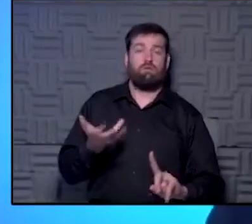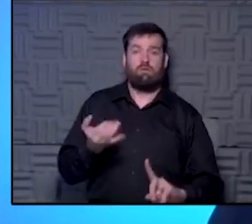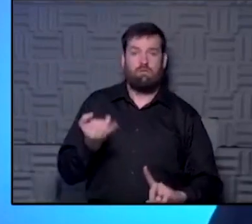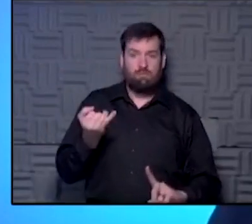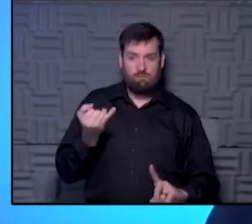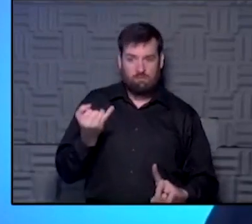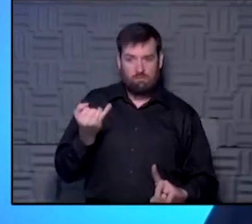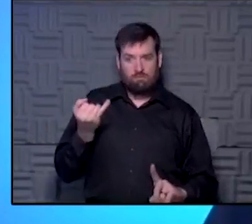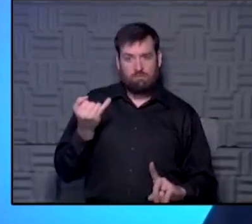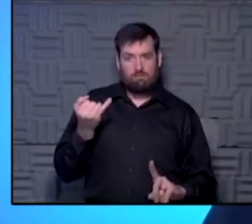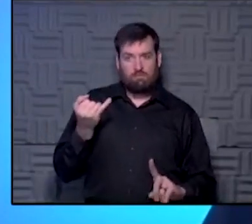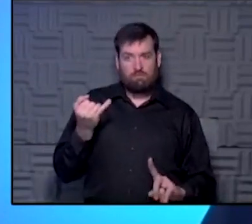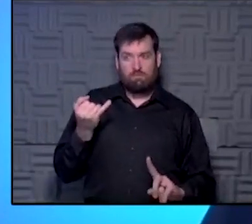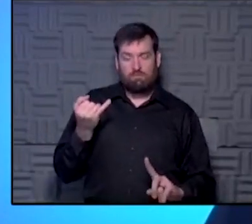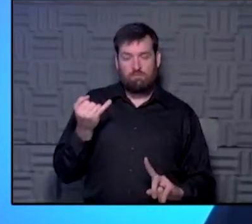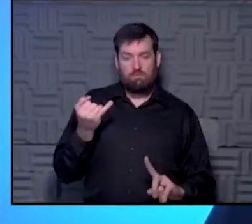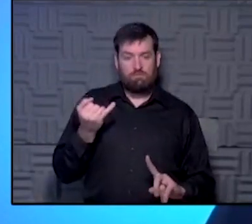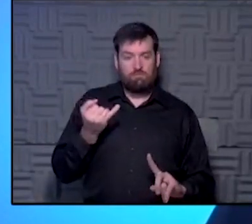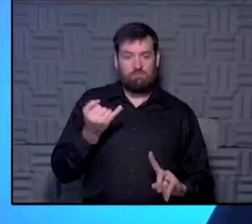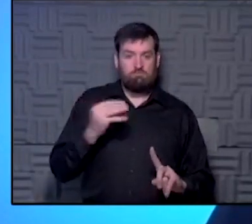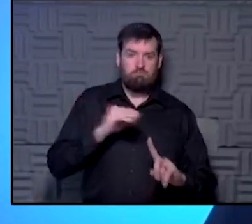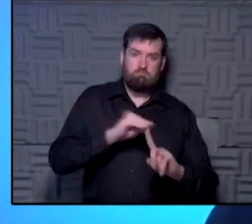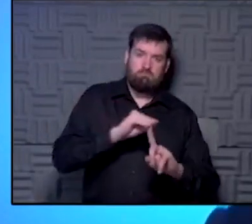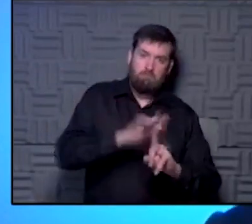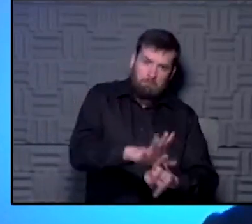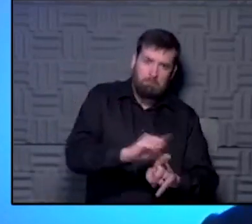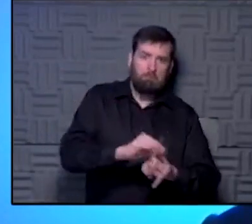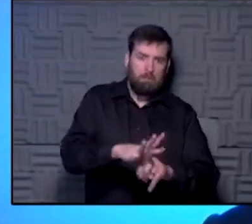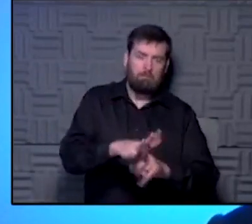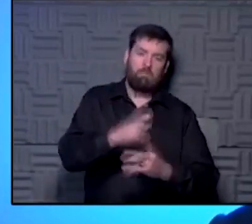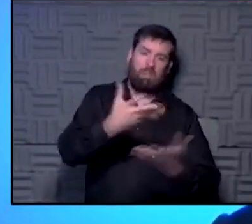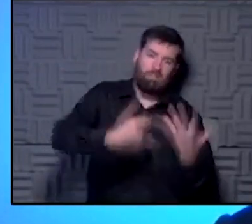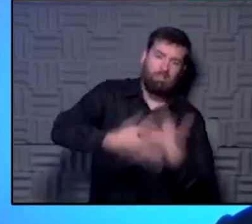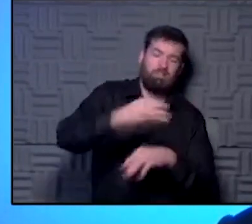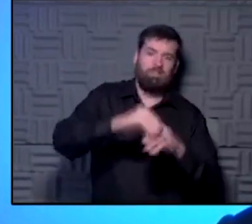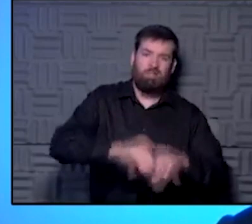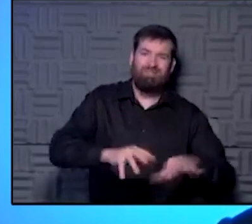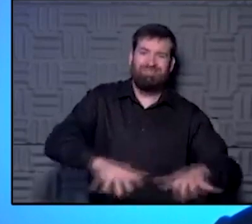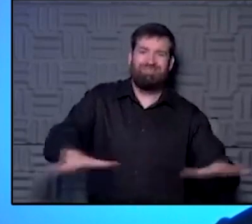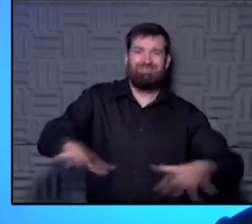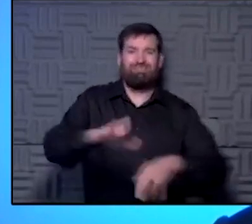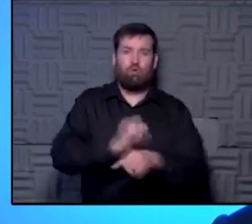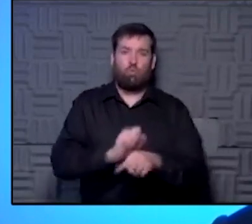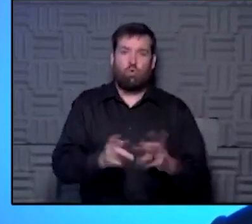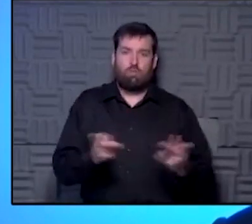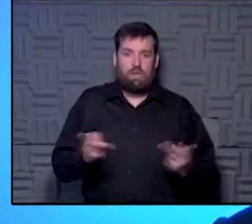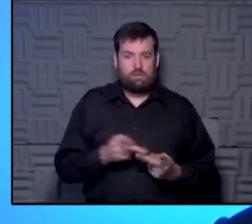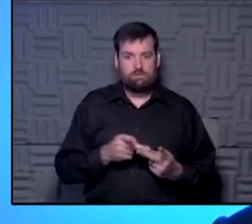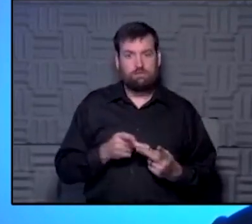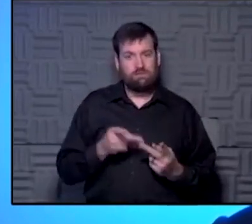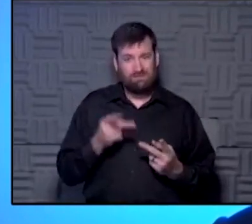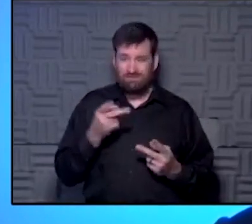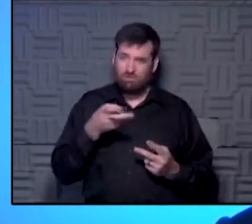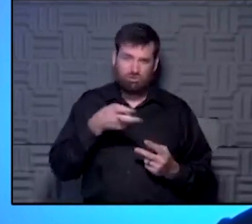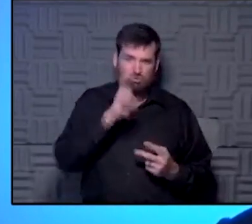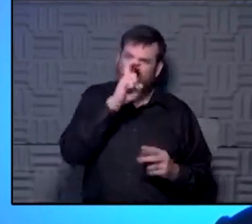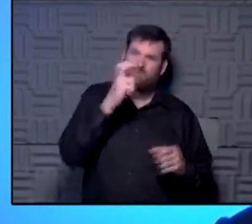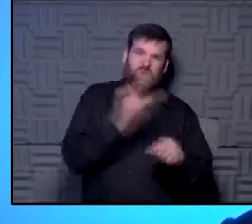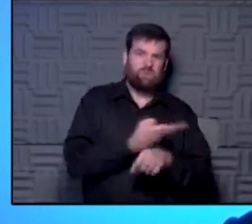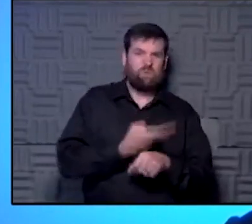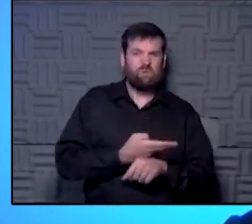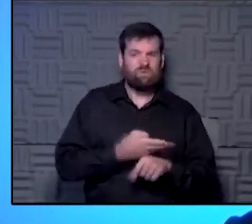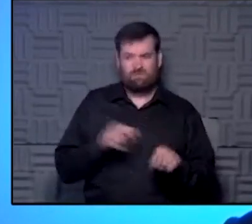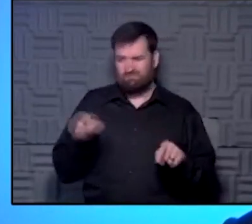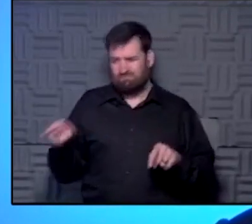seeing a bunch of exposure and exchange of the virus in a workplace where there's strict use of that, the same